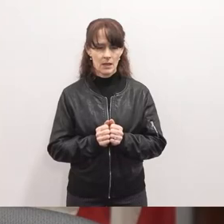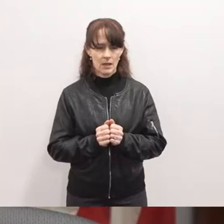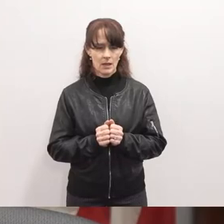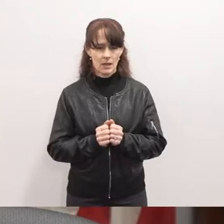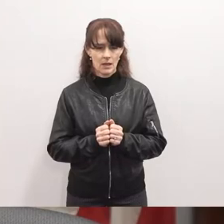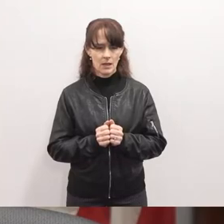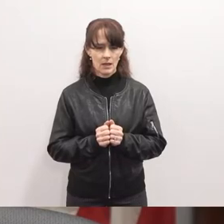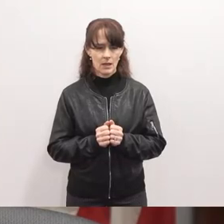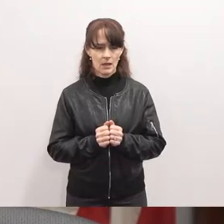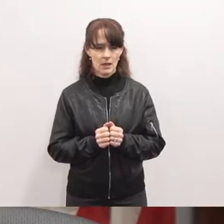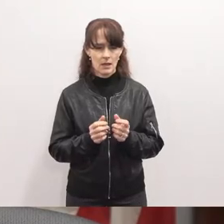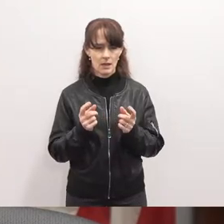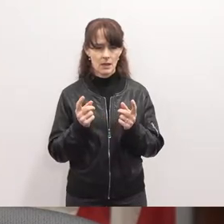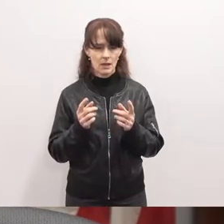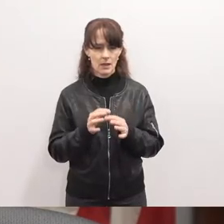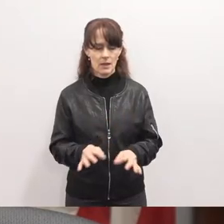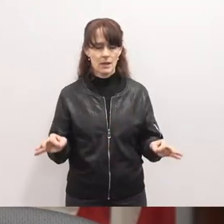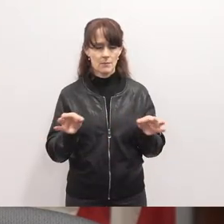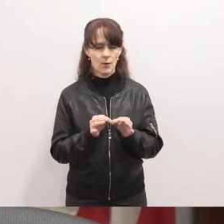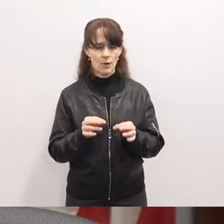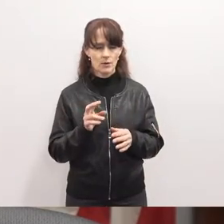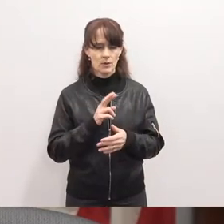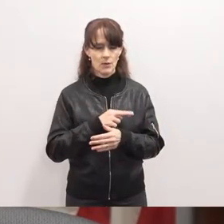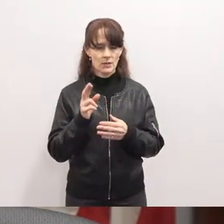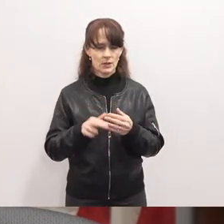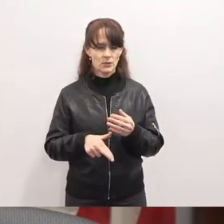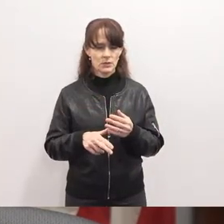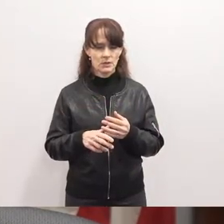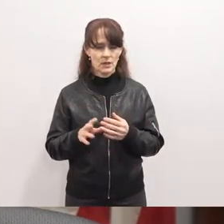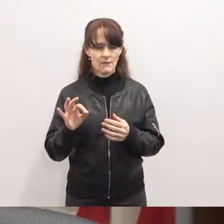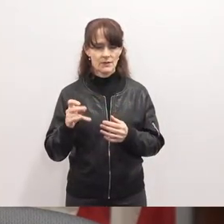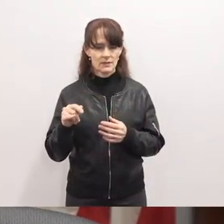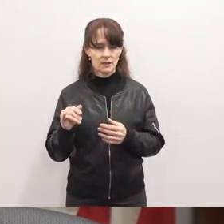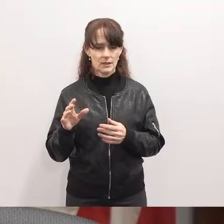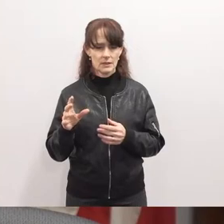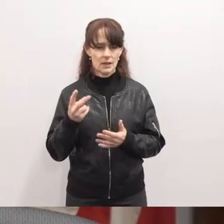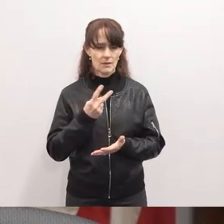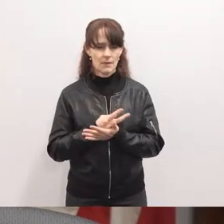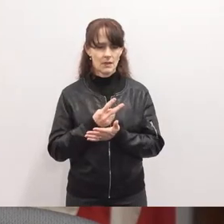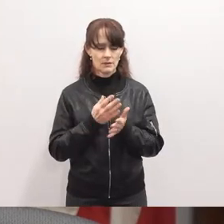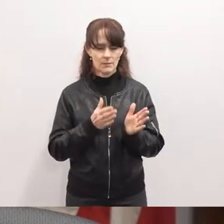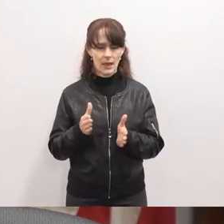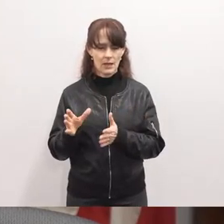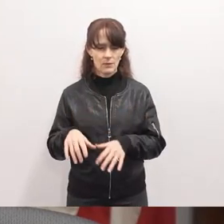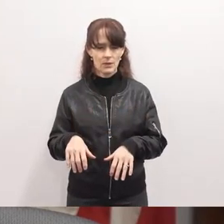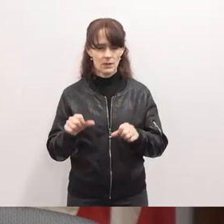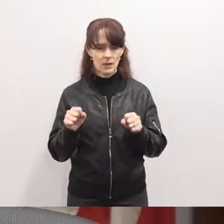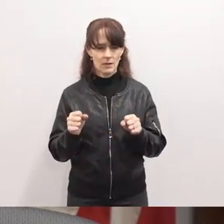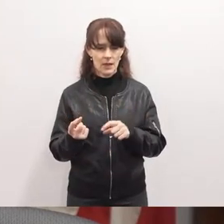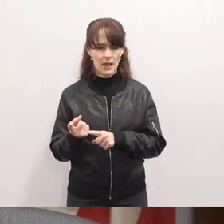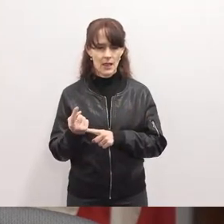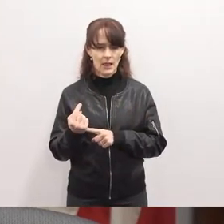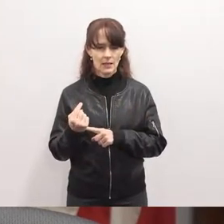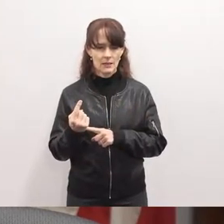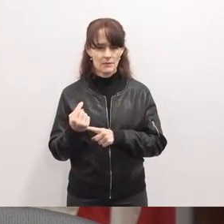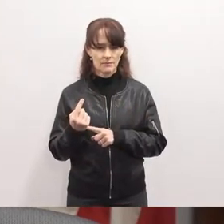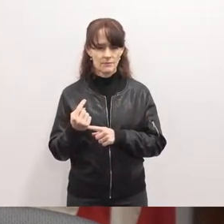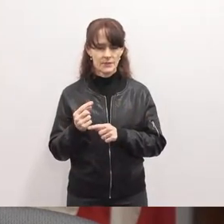important resolution that our board passed and the facilities master plan that we adopted last year around